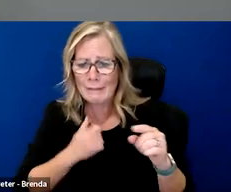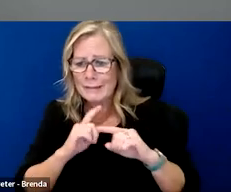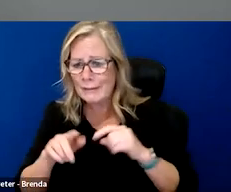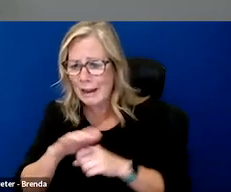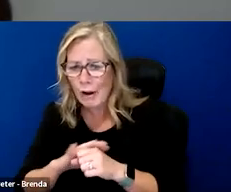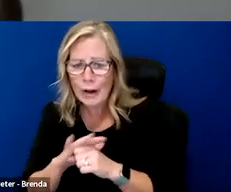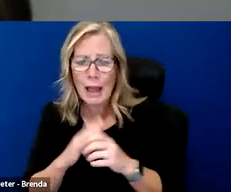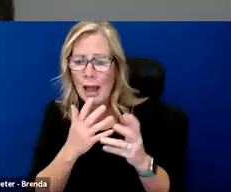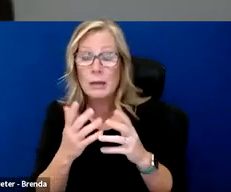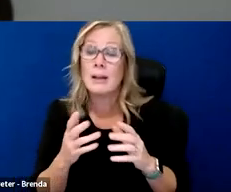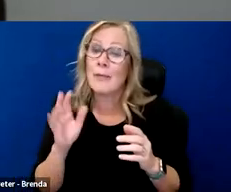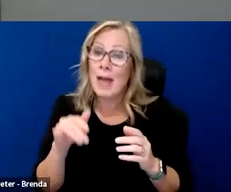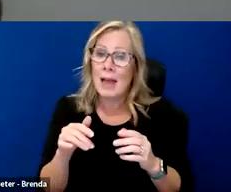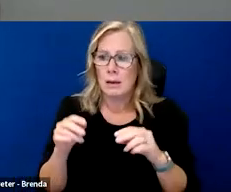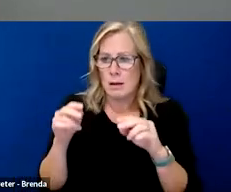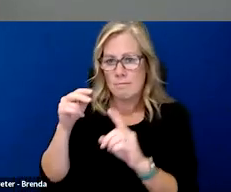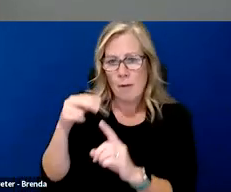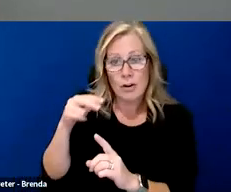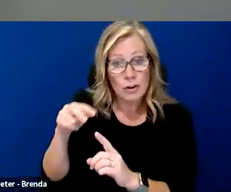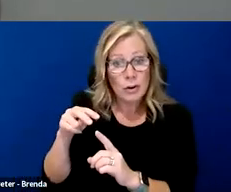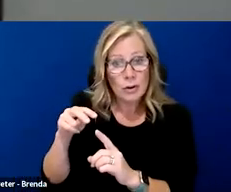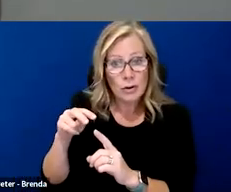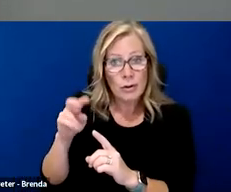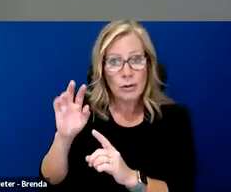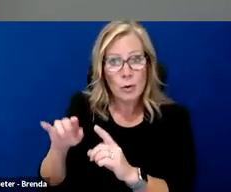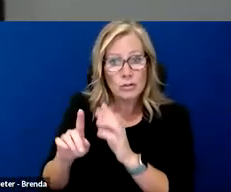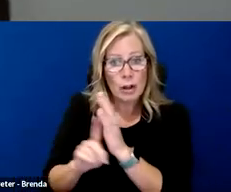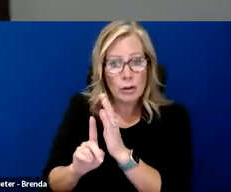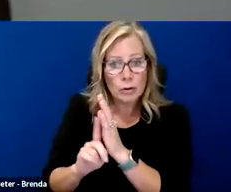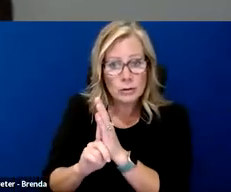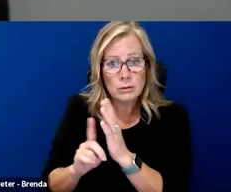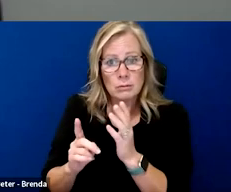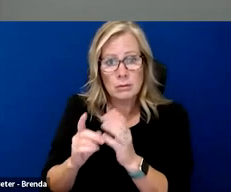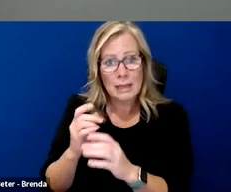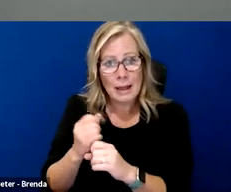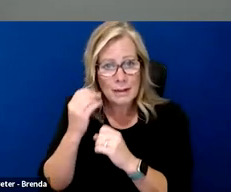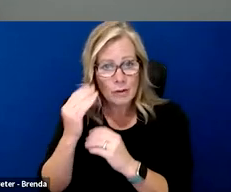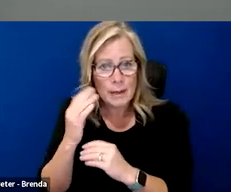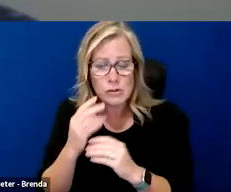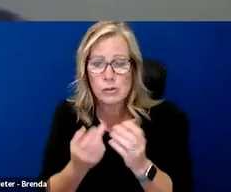So being able to monitor some of those channels and get that information,